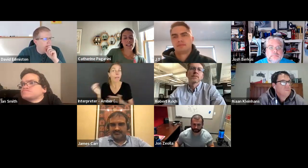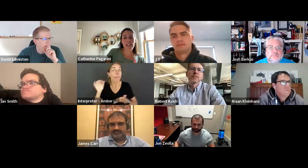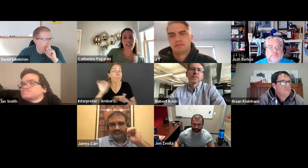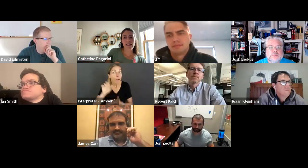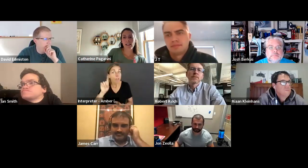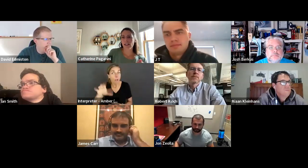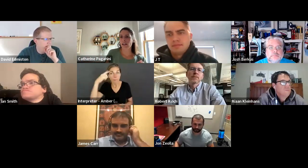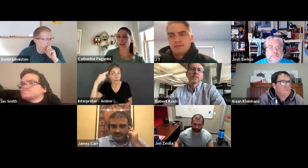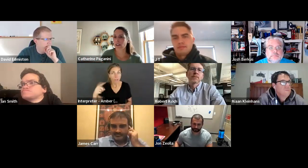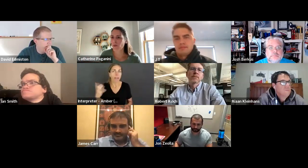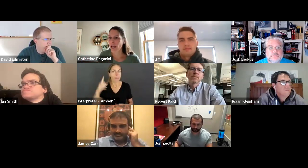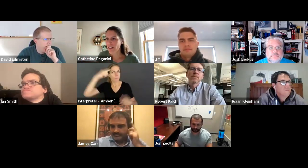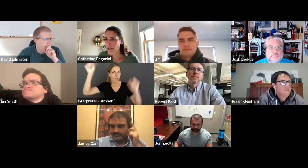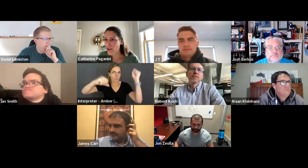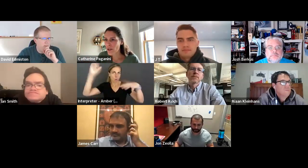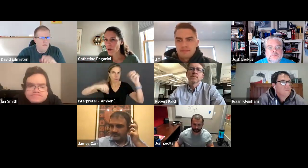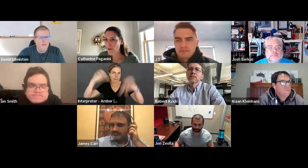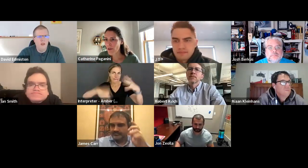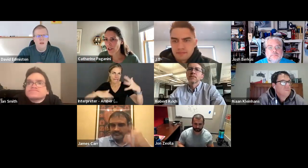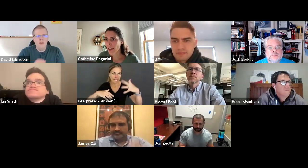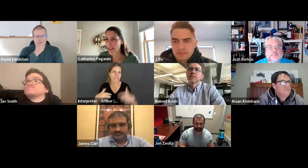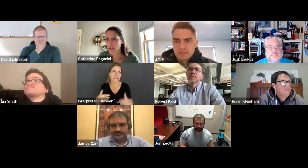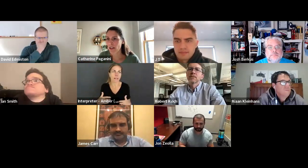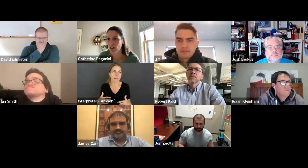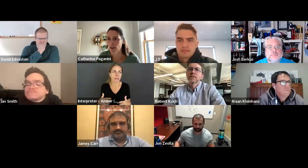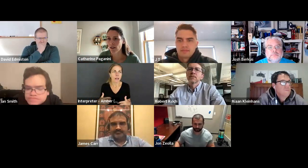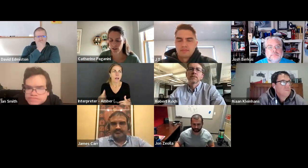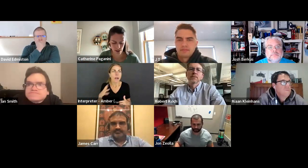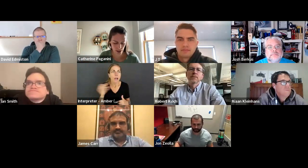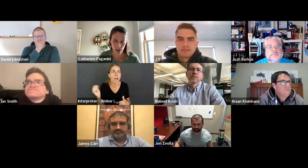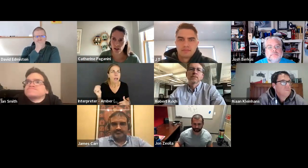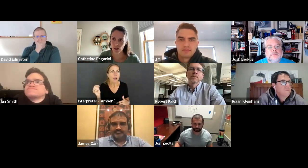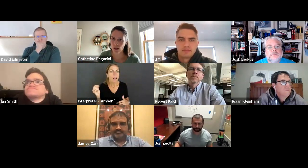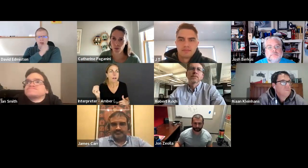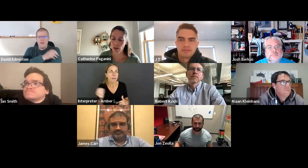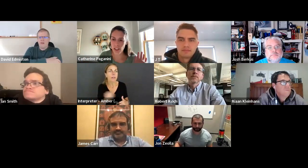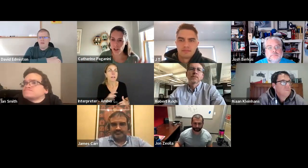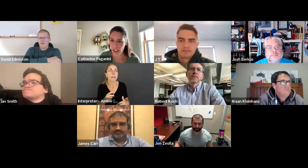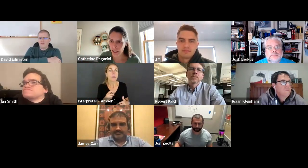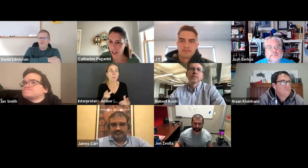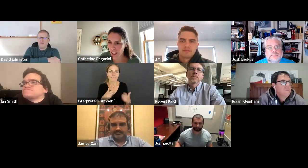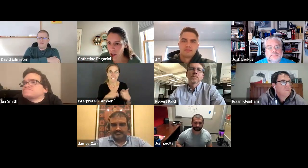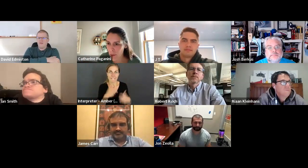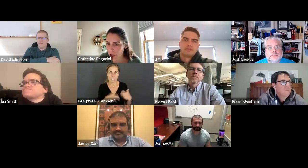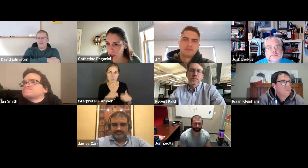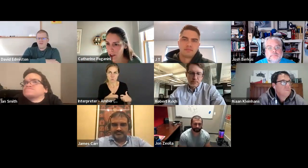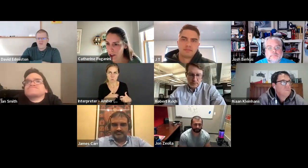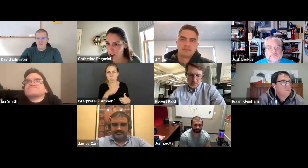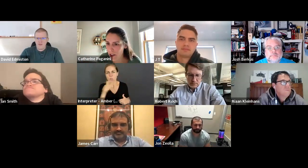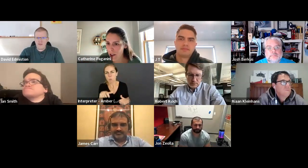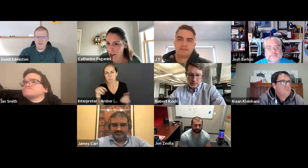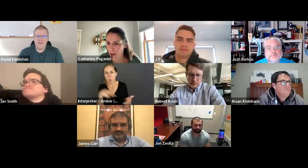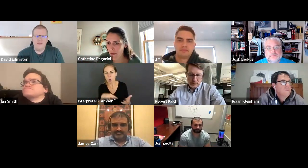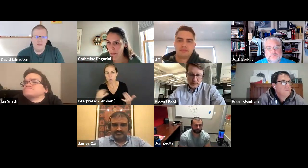And ideally, and then we have the issue as well, which I'm going to link there. We don't need to look at it right now, but